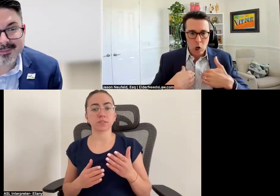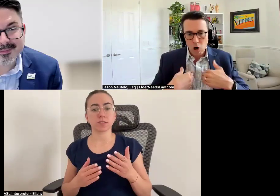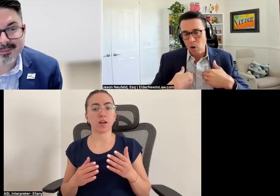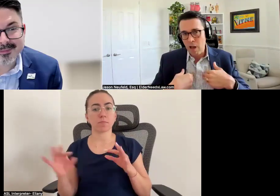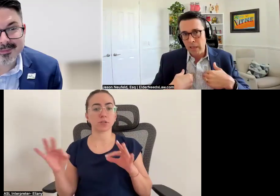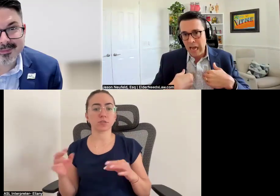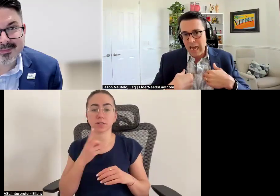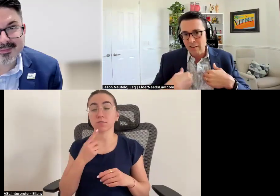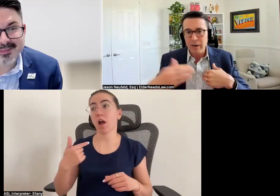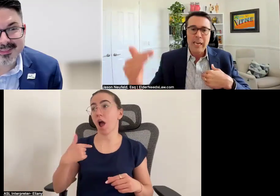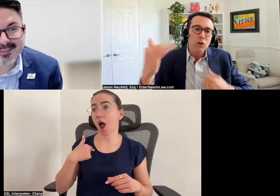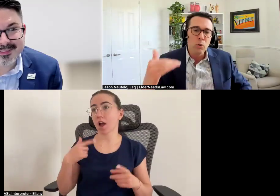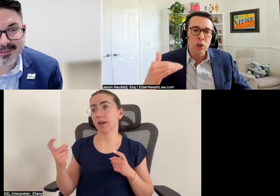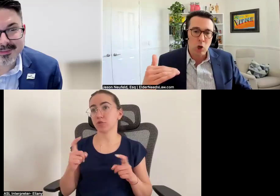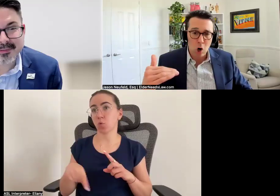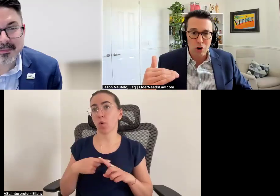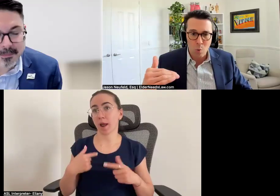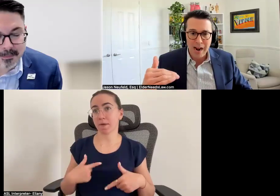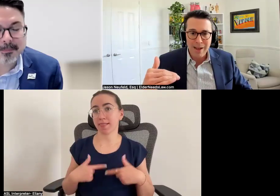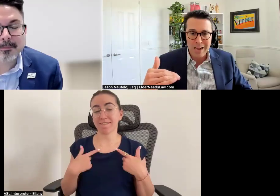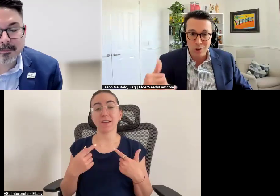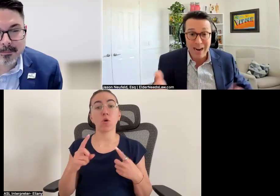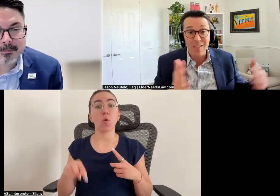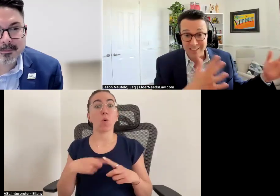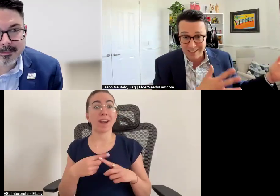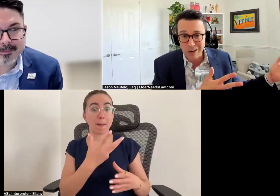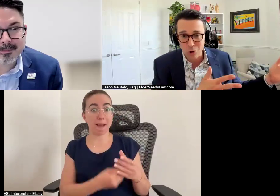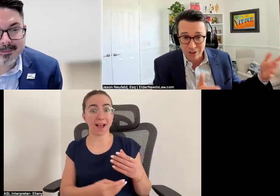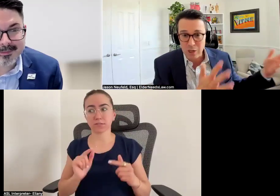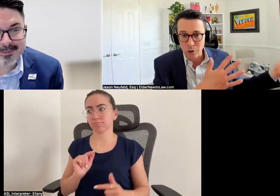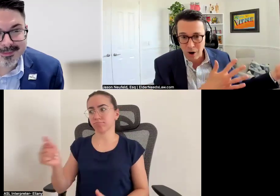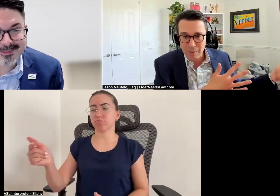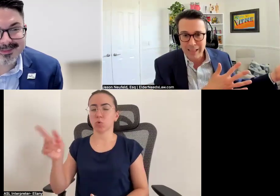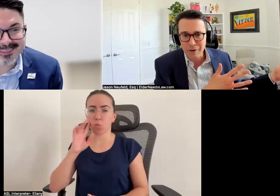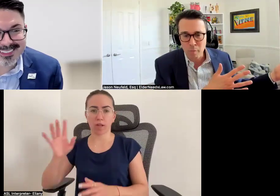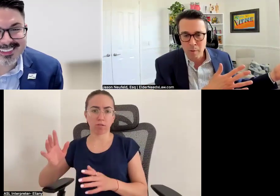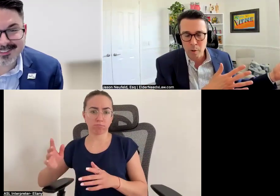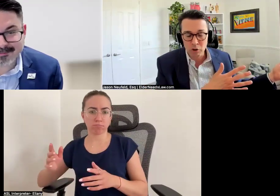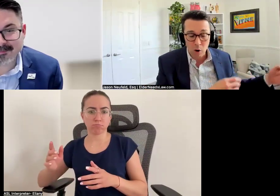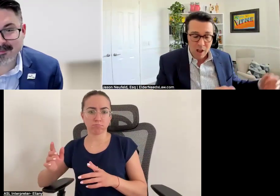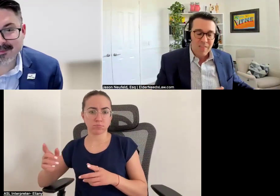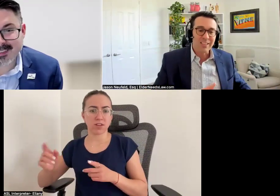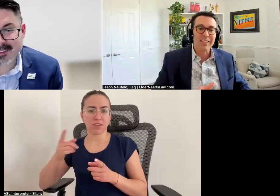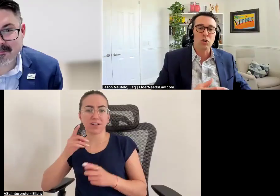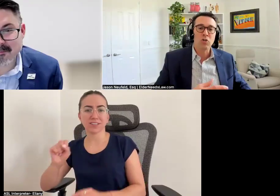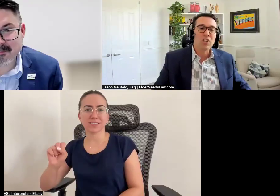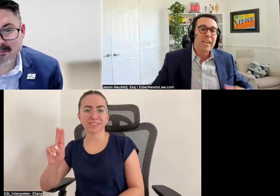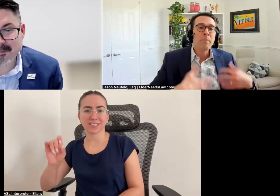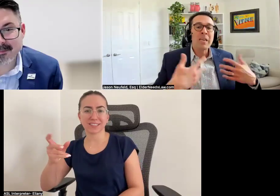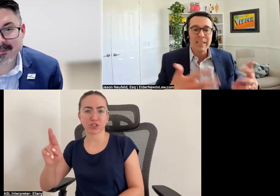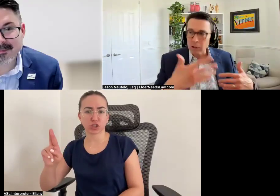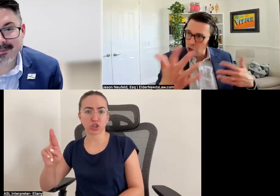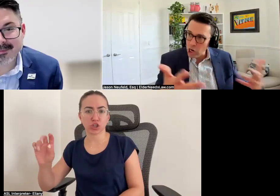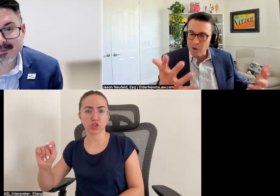I'm in charge while I'm alive, but here's who's in charge when I pass away. The successor trustee. We talked about that a few moments ago. The successor